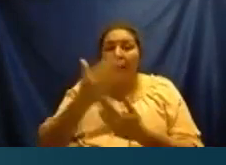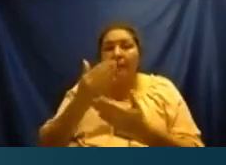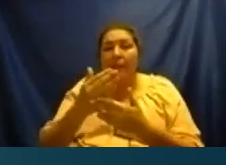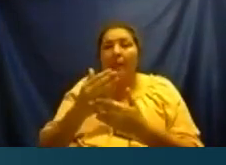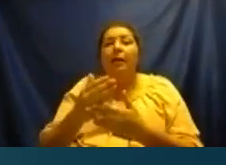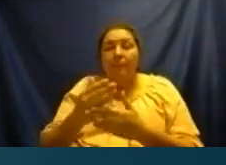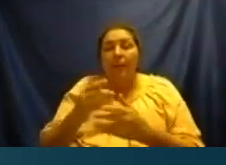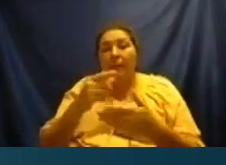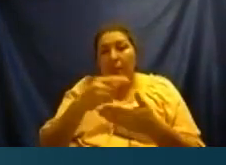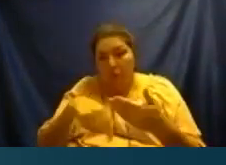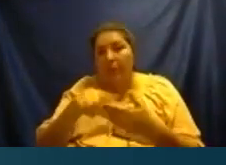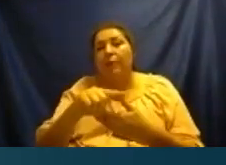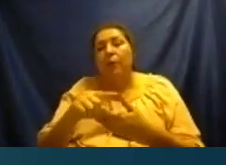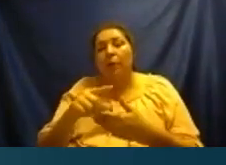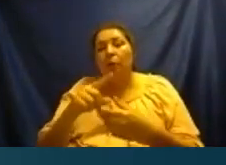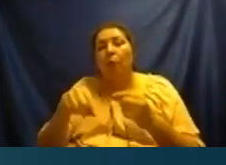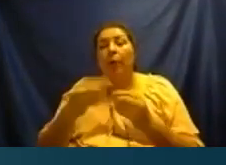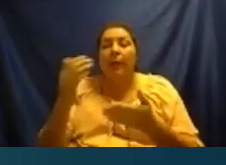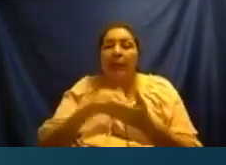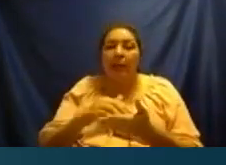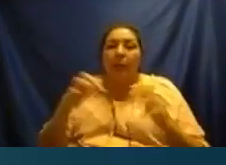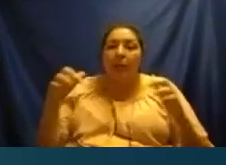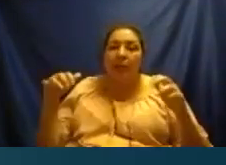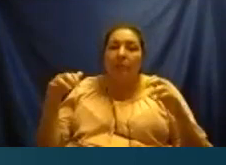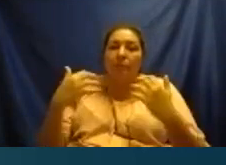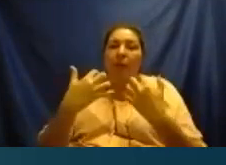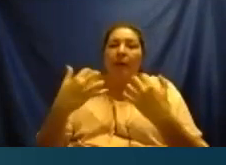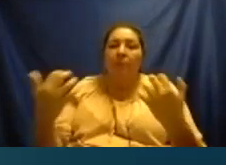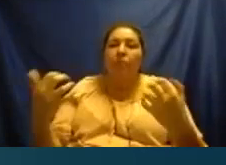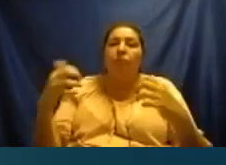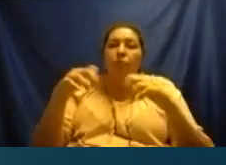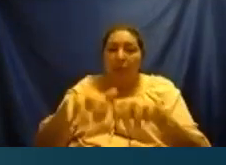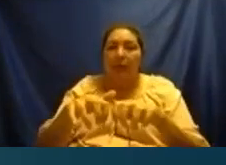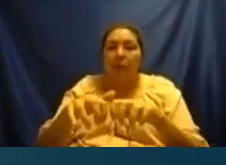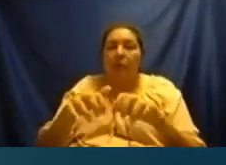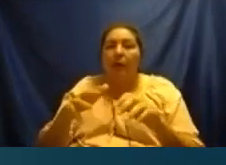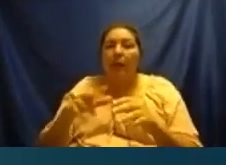time, where once again we can gather around and study his word.